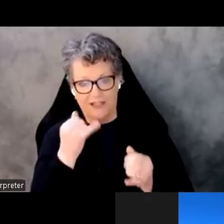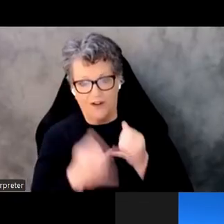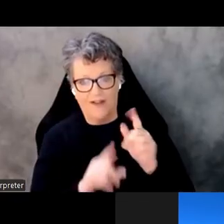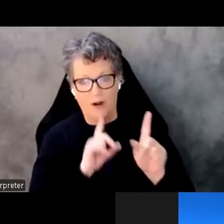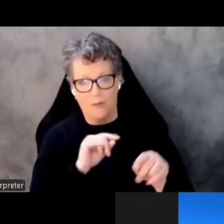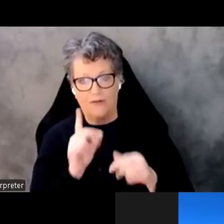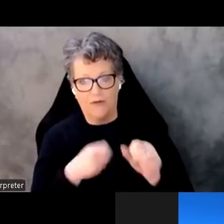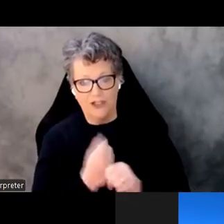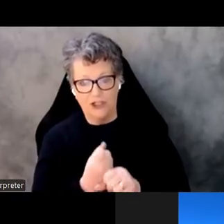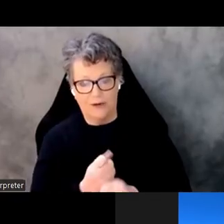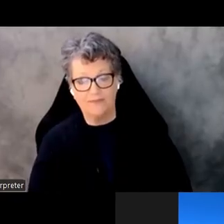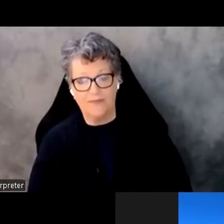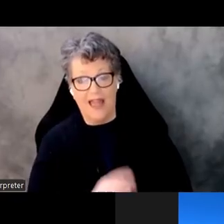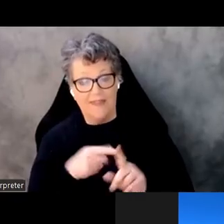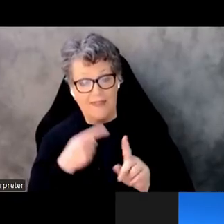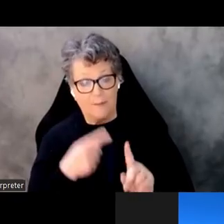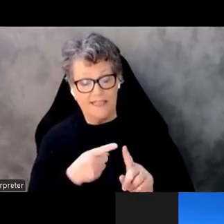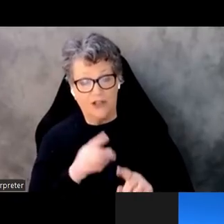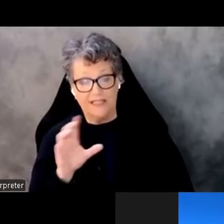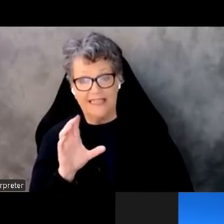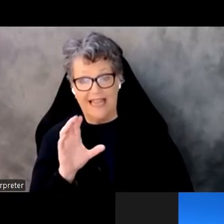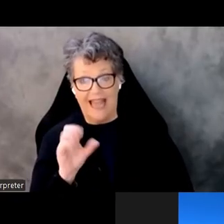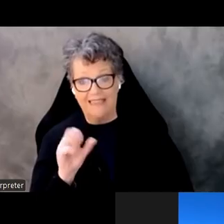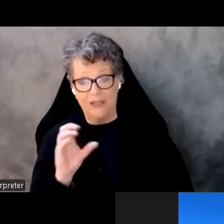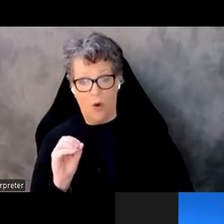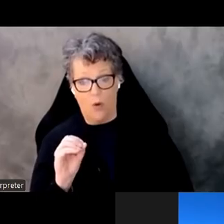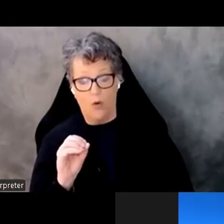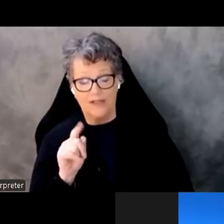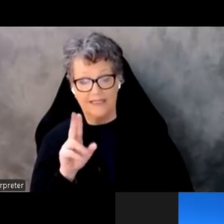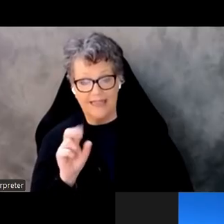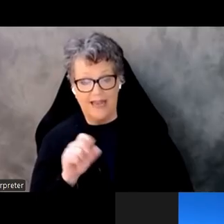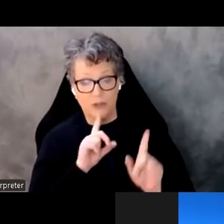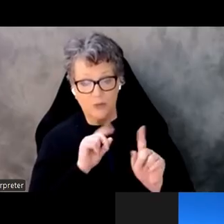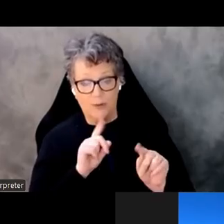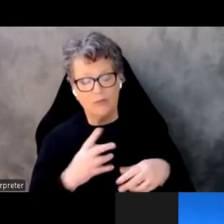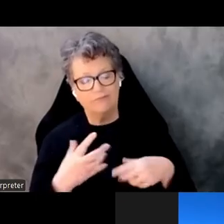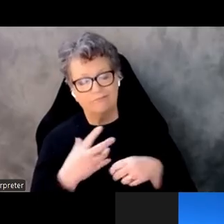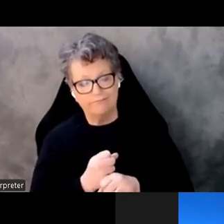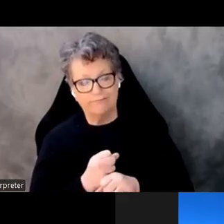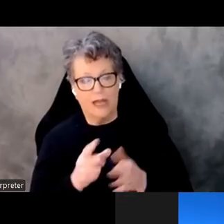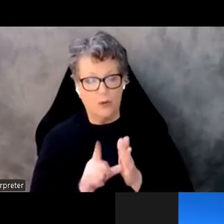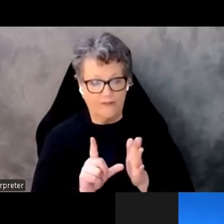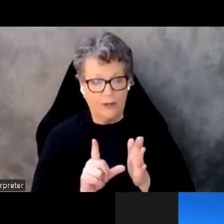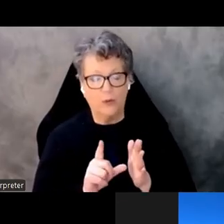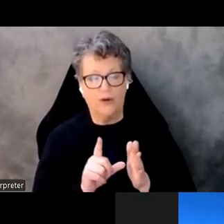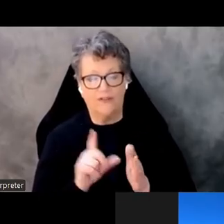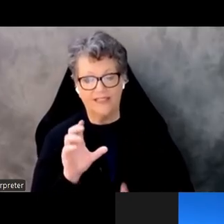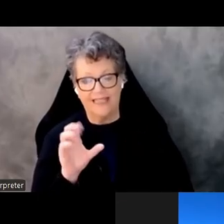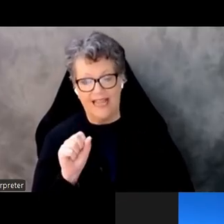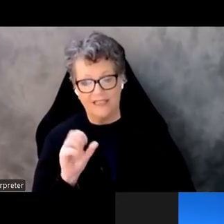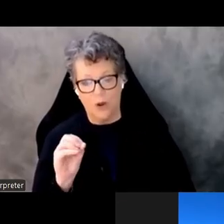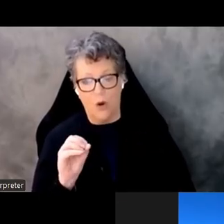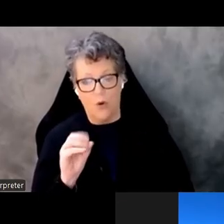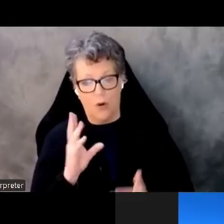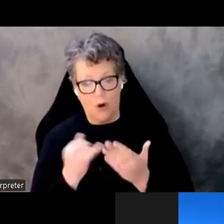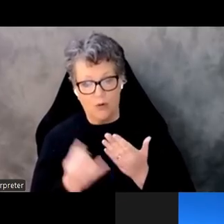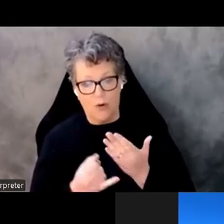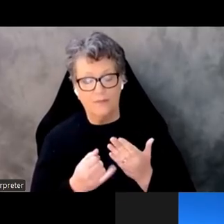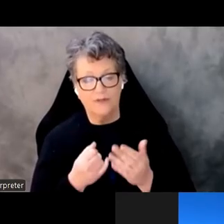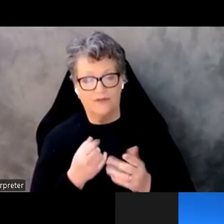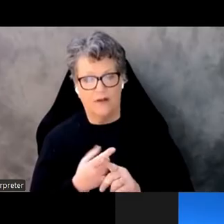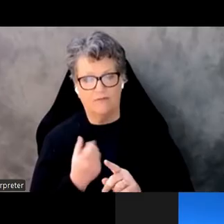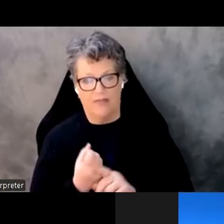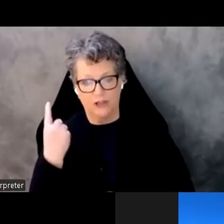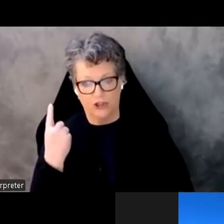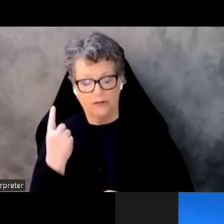for this year. That particular CSO status report provides a summary and a review of our CSO programs from last year,